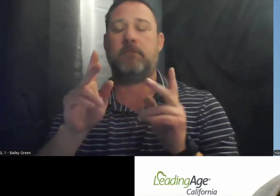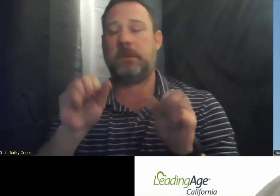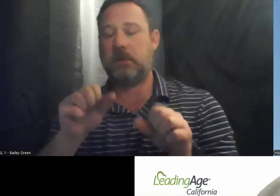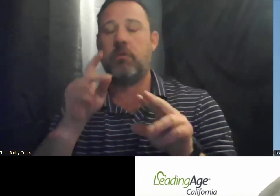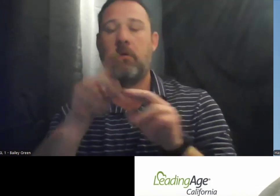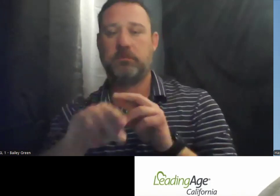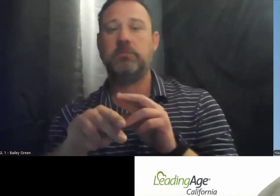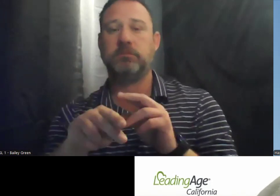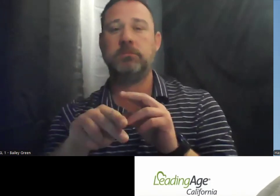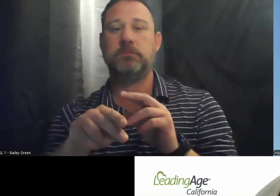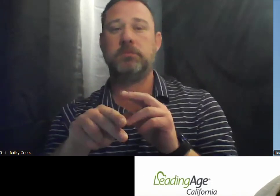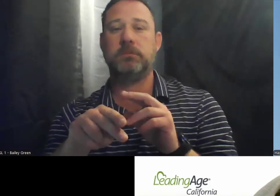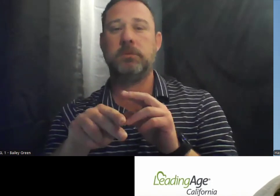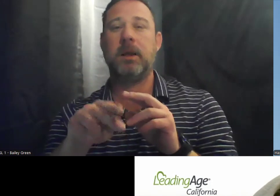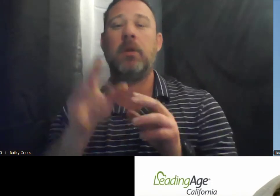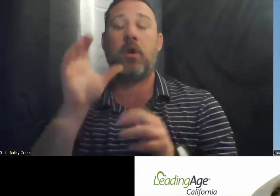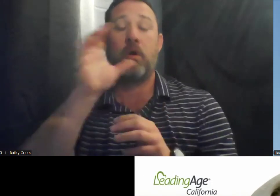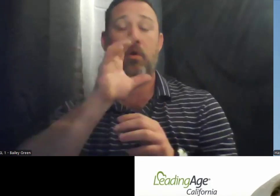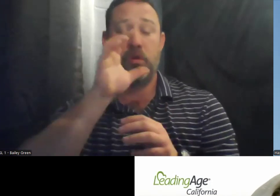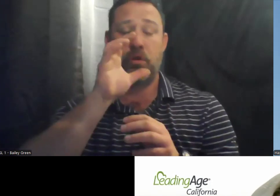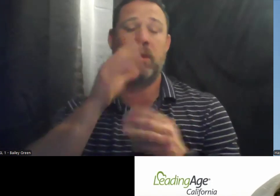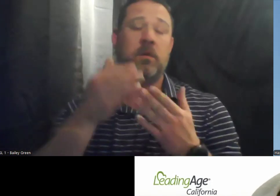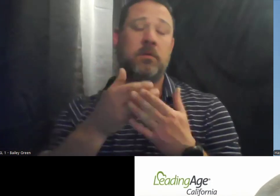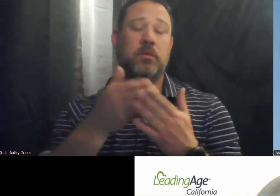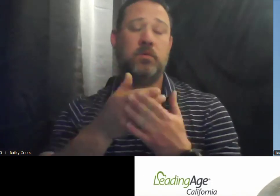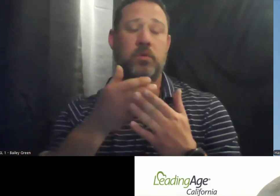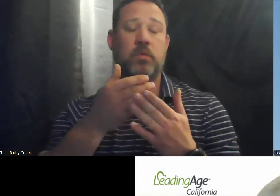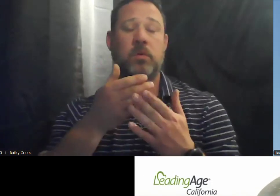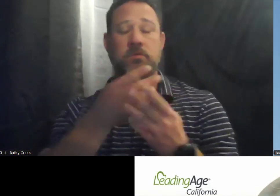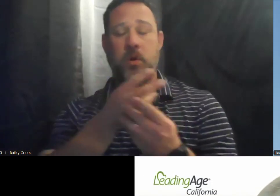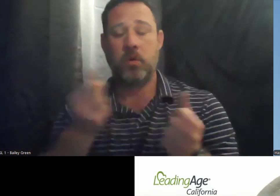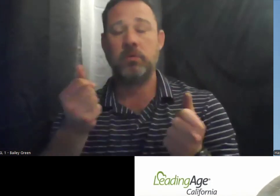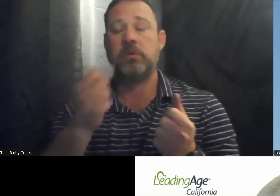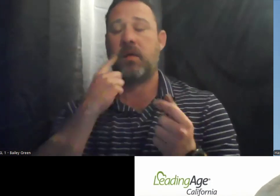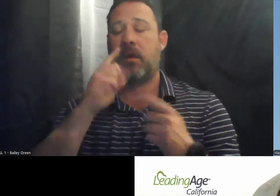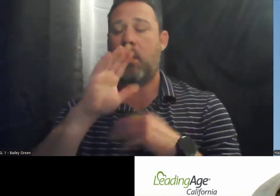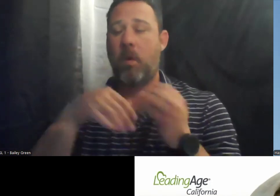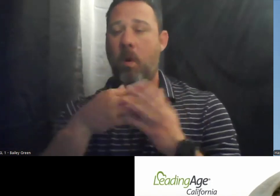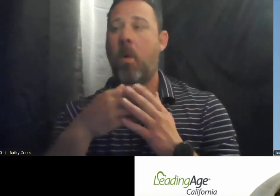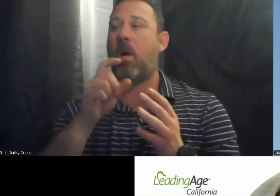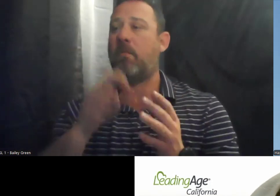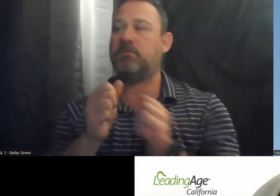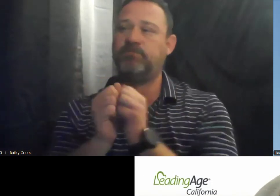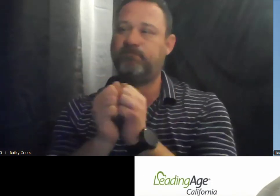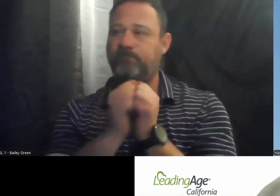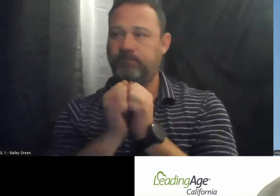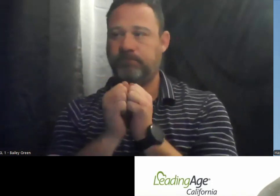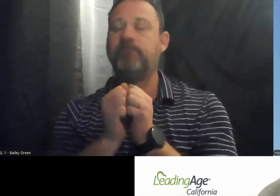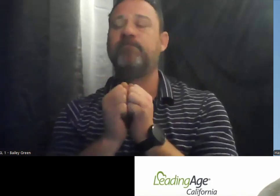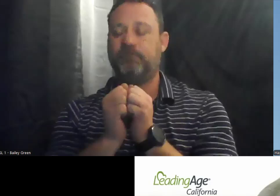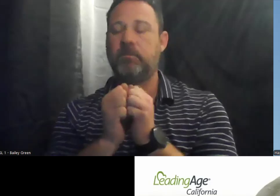cuts and are looking at innovative solutions, which I think all of us will have to pull together